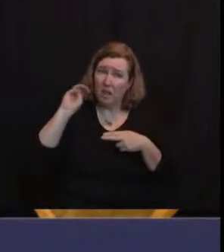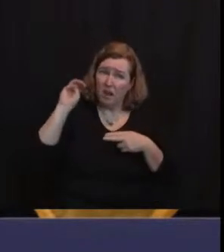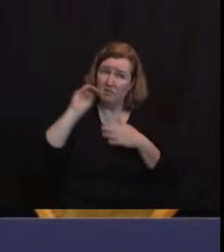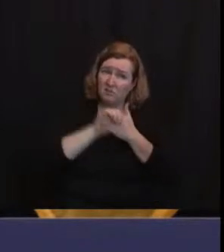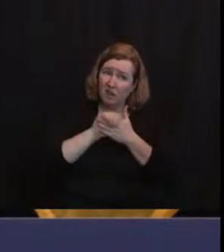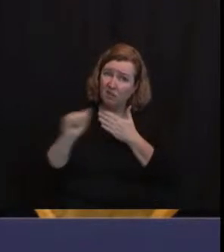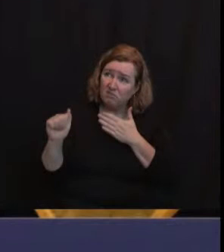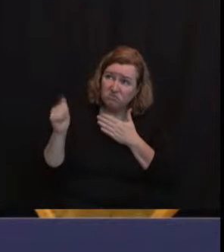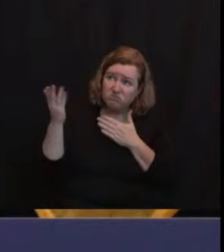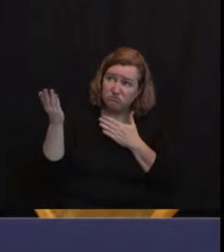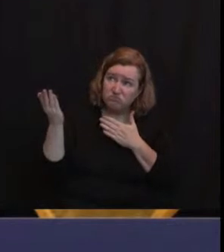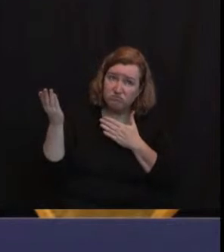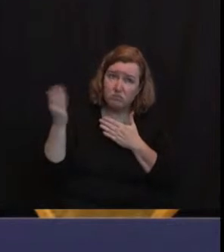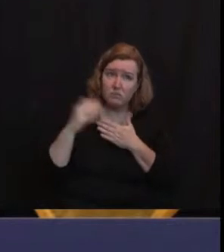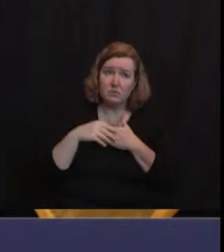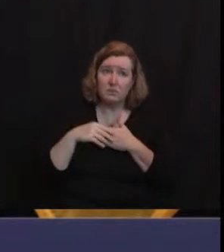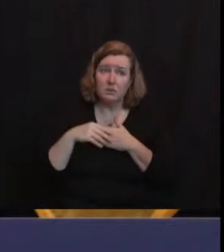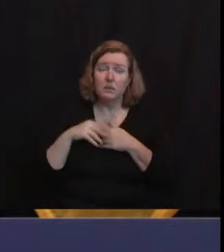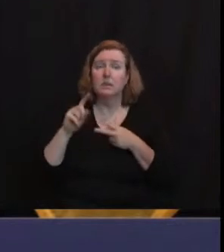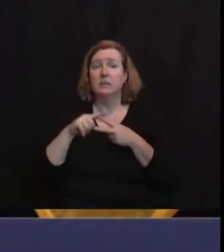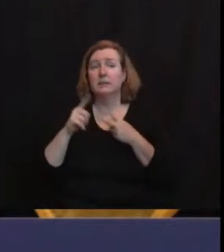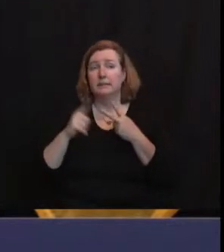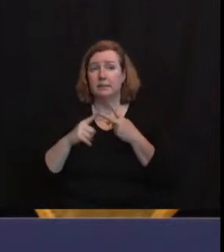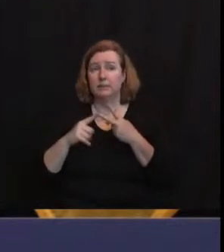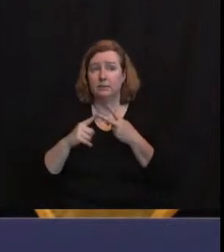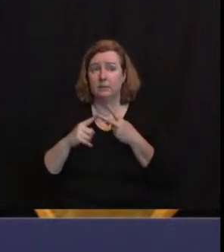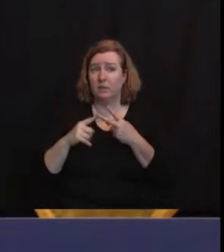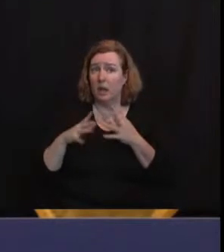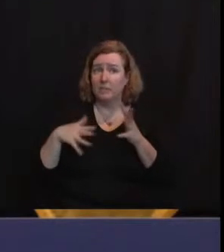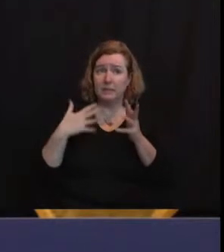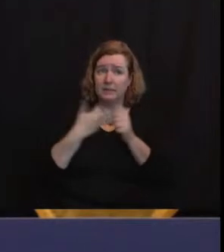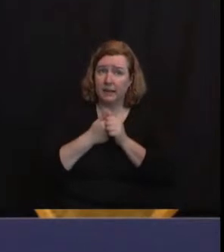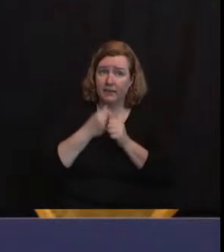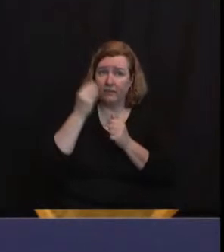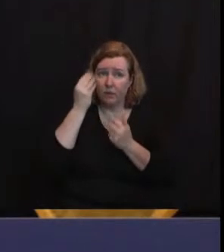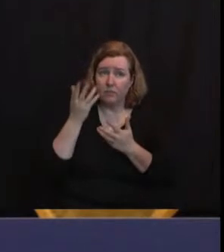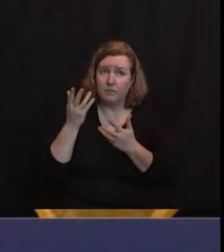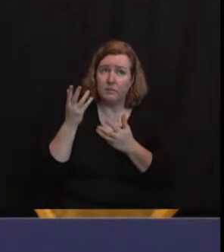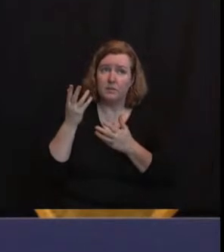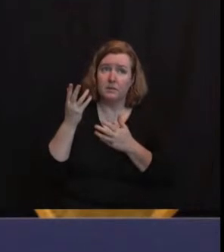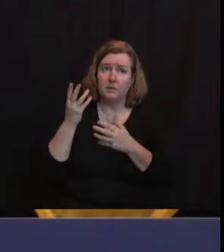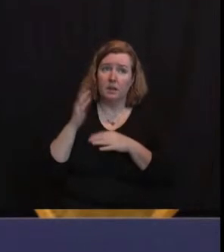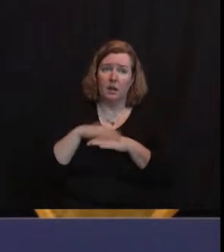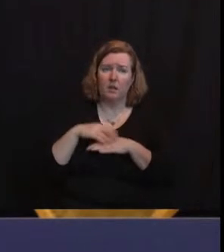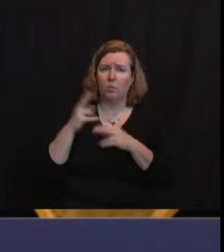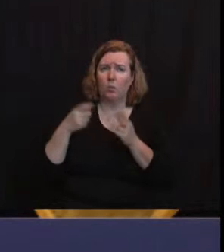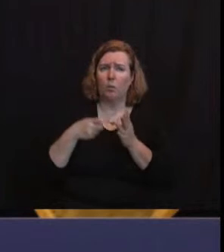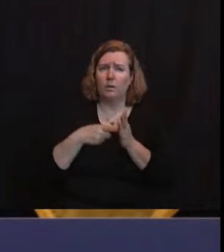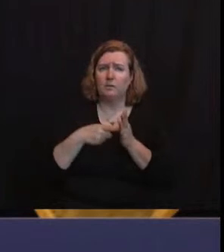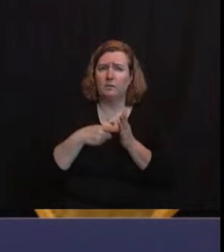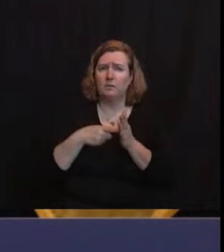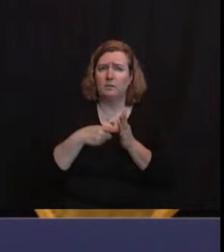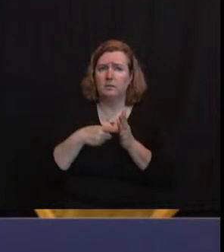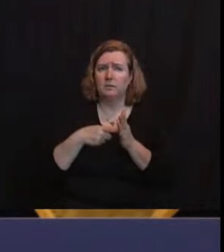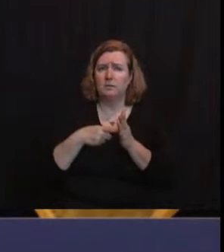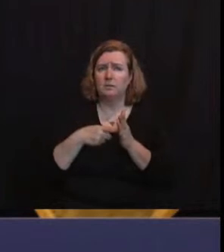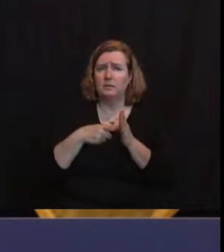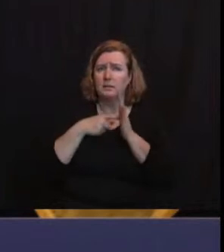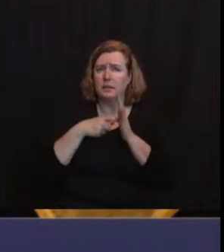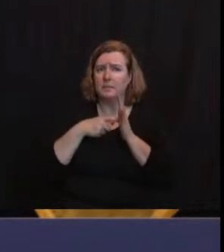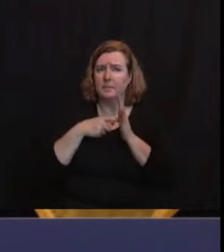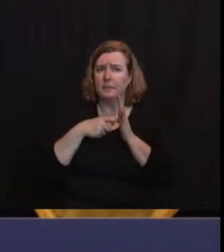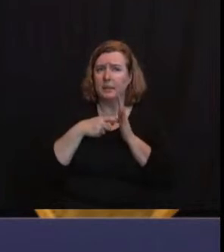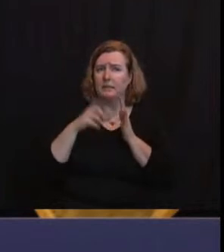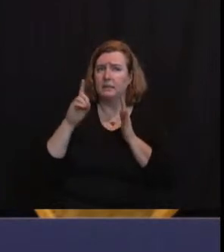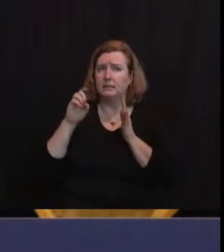Separately, I'm wondering if you have any sort of update on the mandatory minimums bill. I believe that's been on your desk for about 40 days now, a